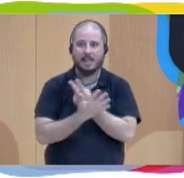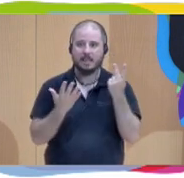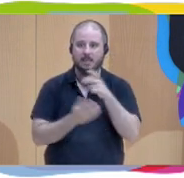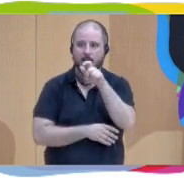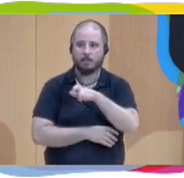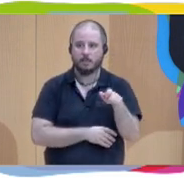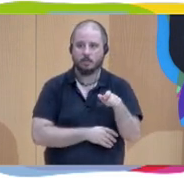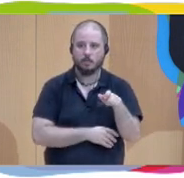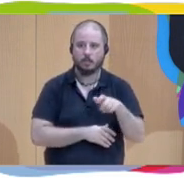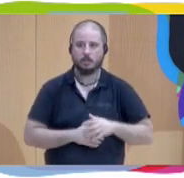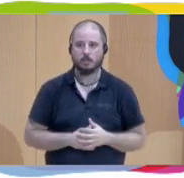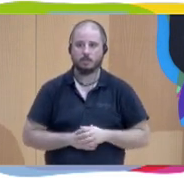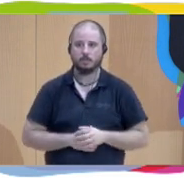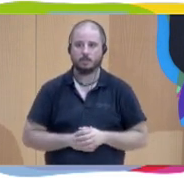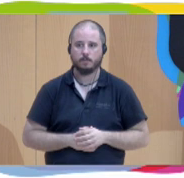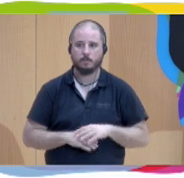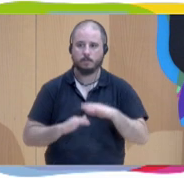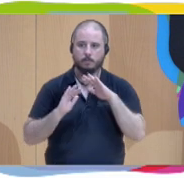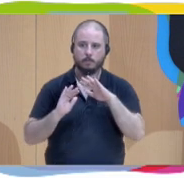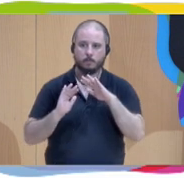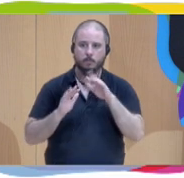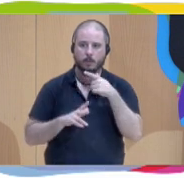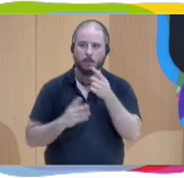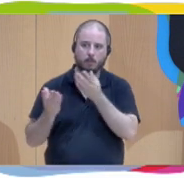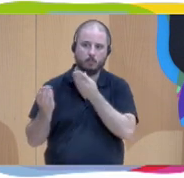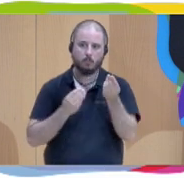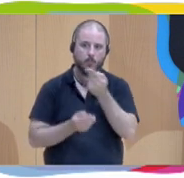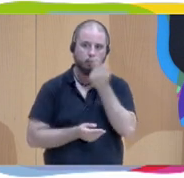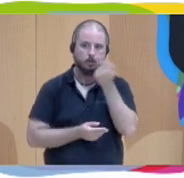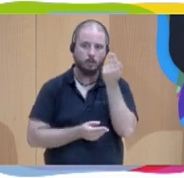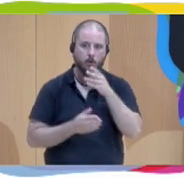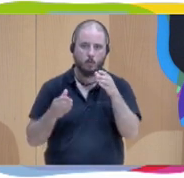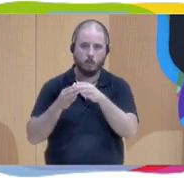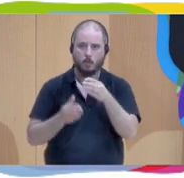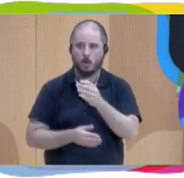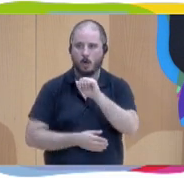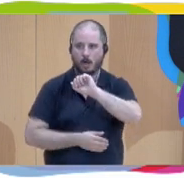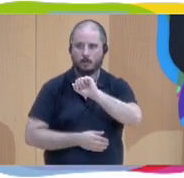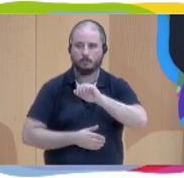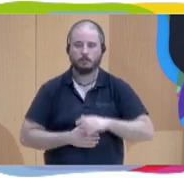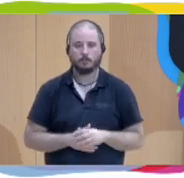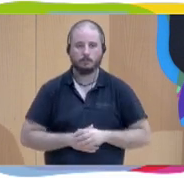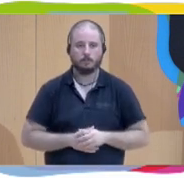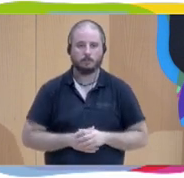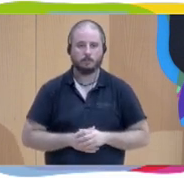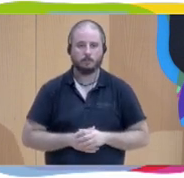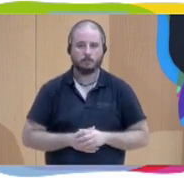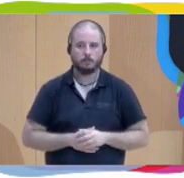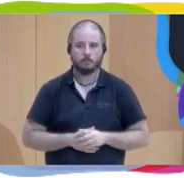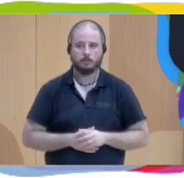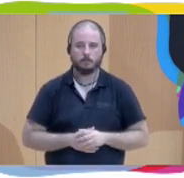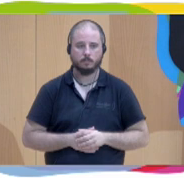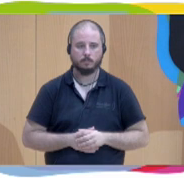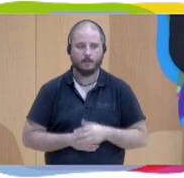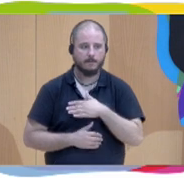A's training, there was a great interest with the participants to get in the Group C. And